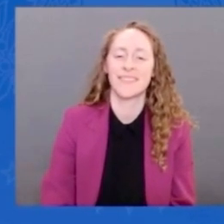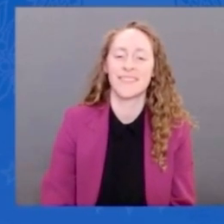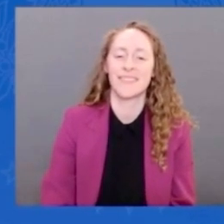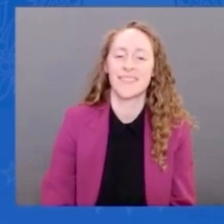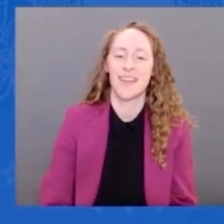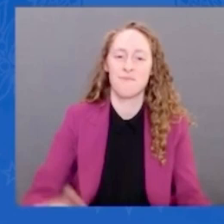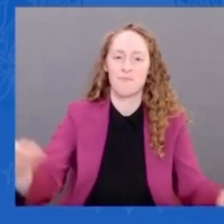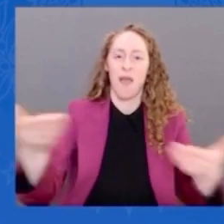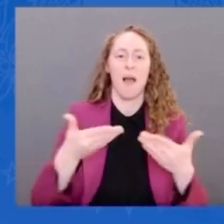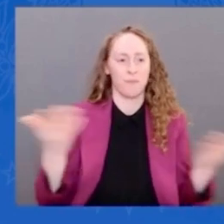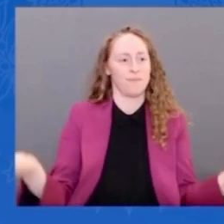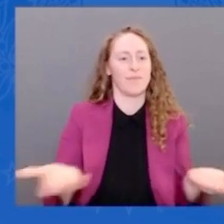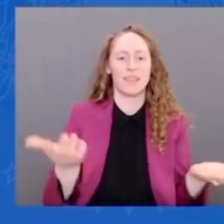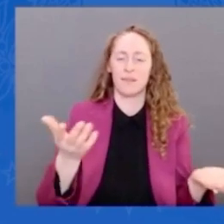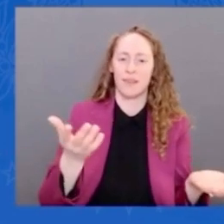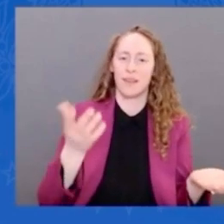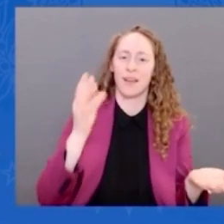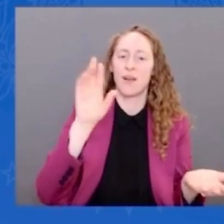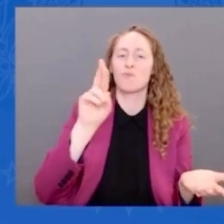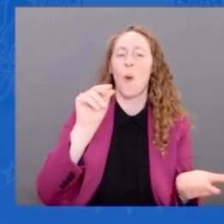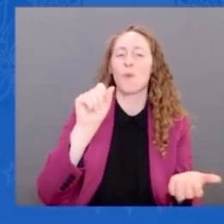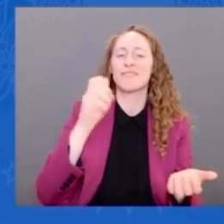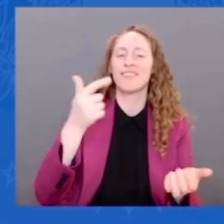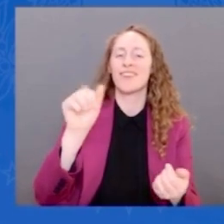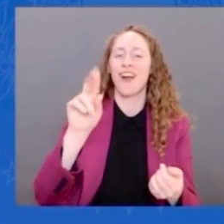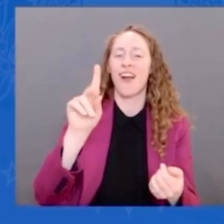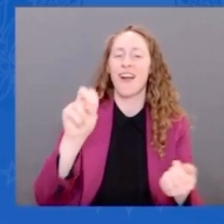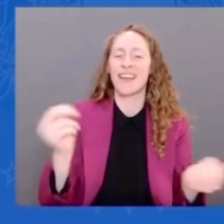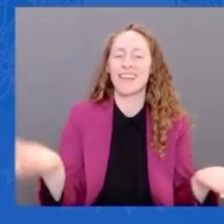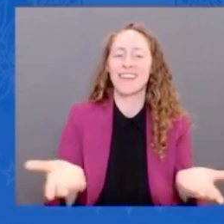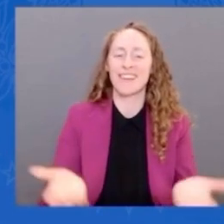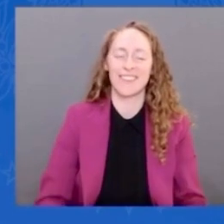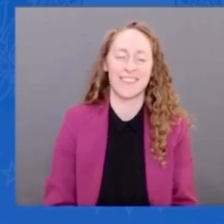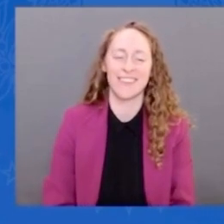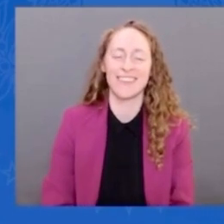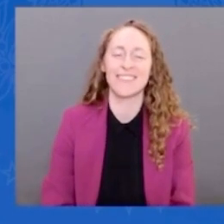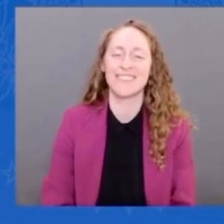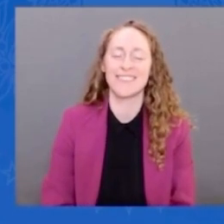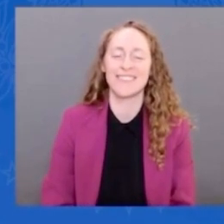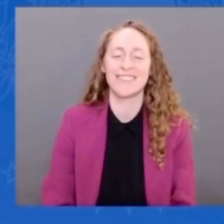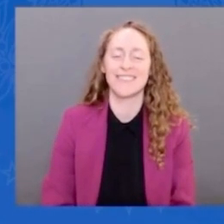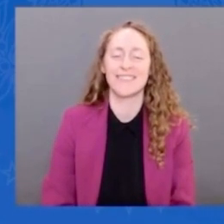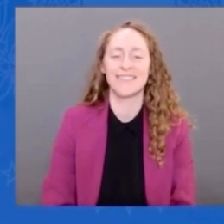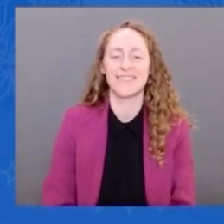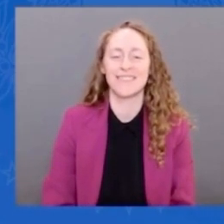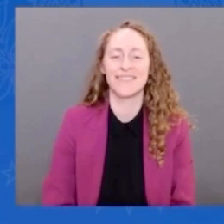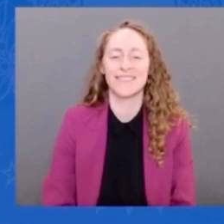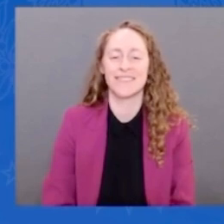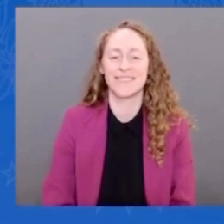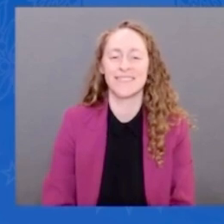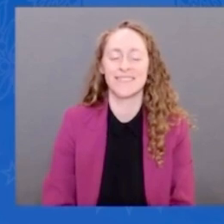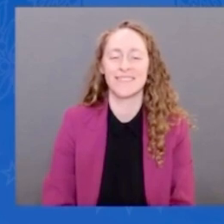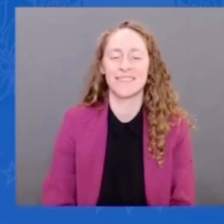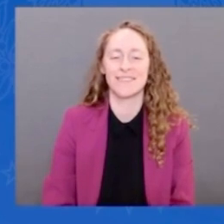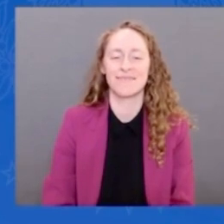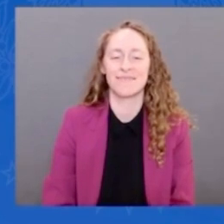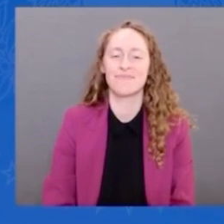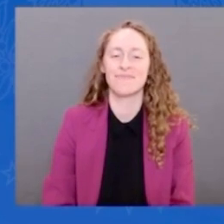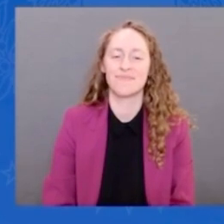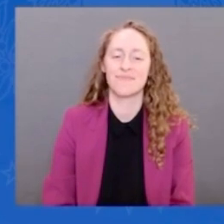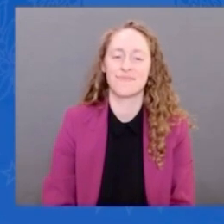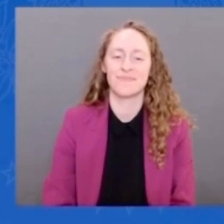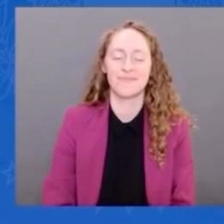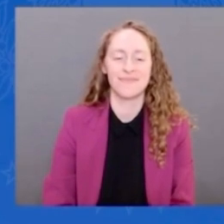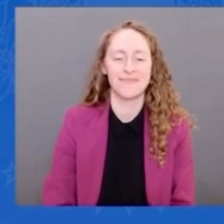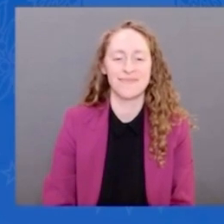Thank you, thank you, thank you. That old saying, all that needs to be said has already been said. But